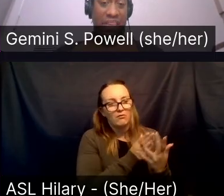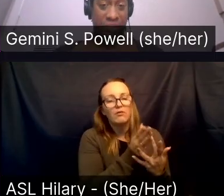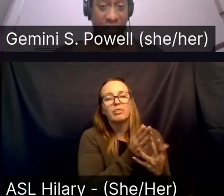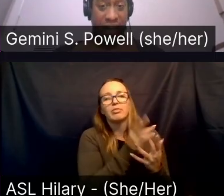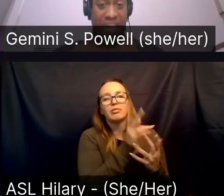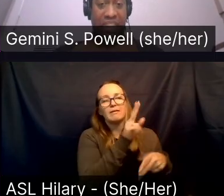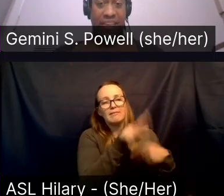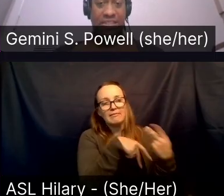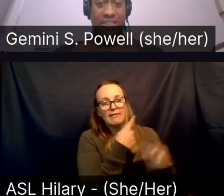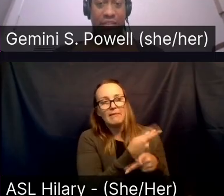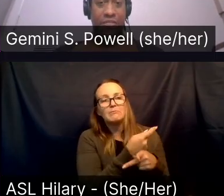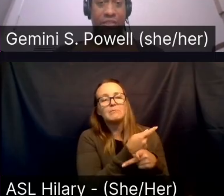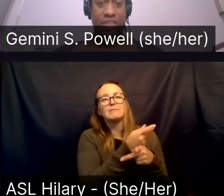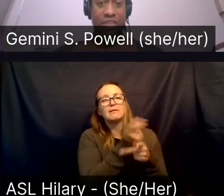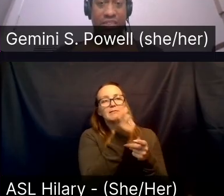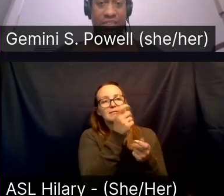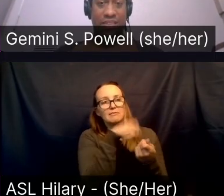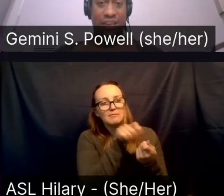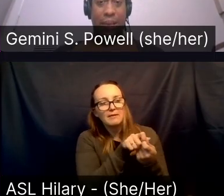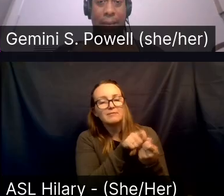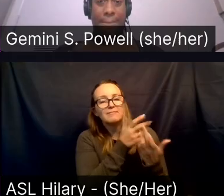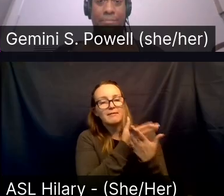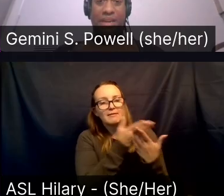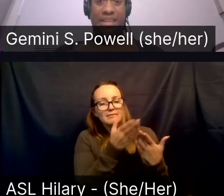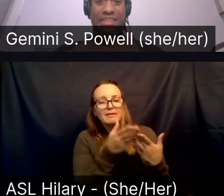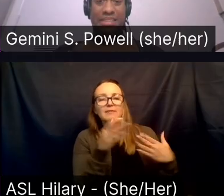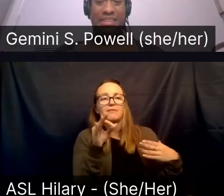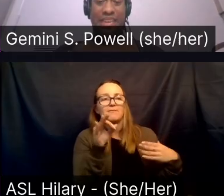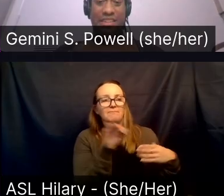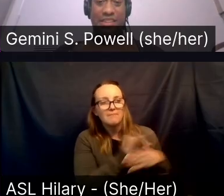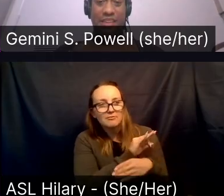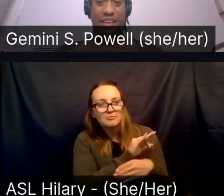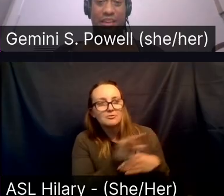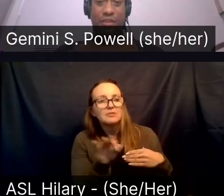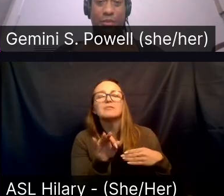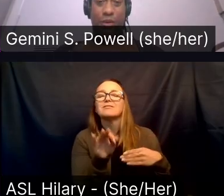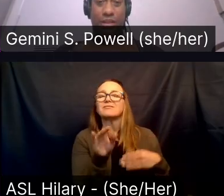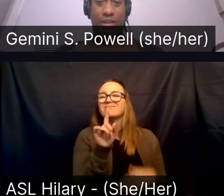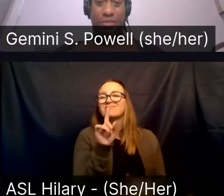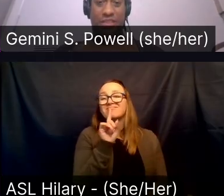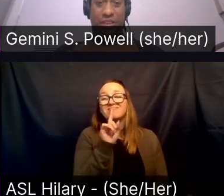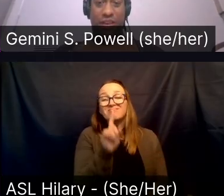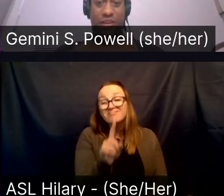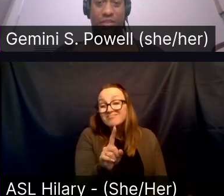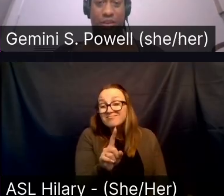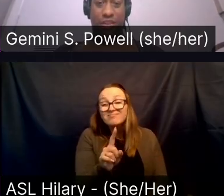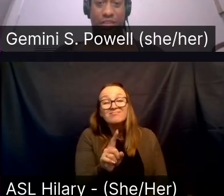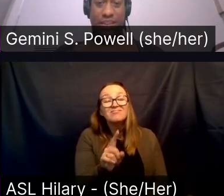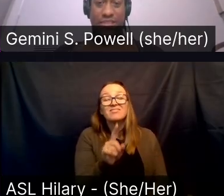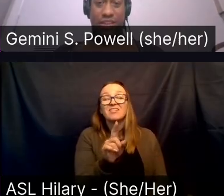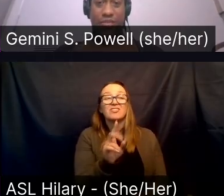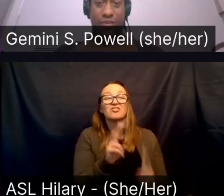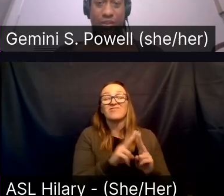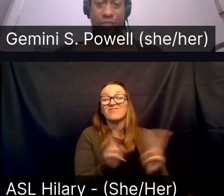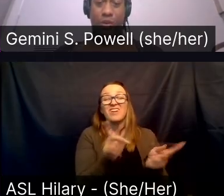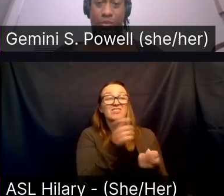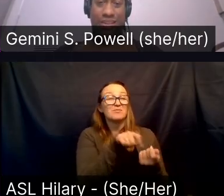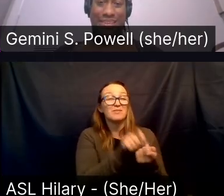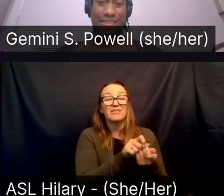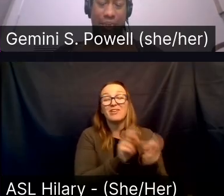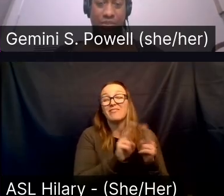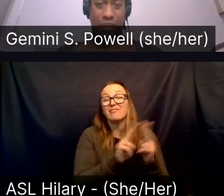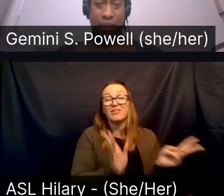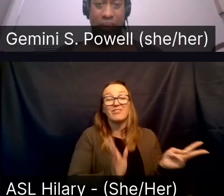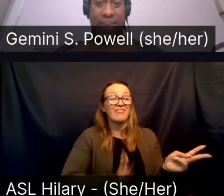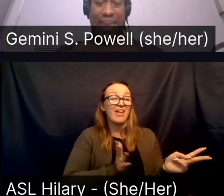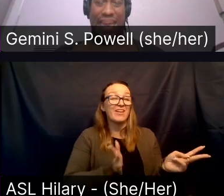and specifying things in functions, but it's essentially really specific, really fancy, really